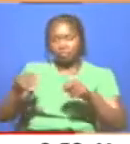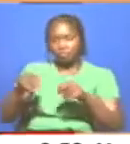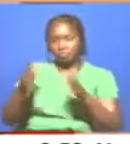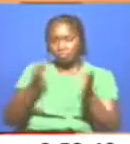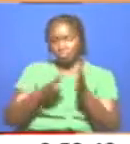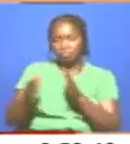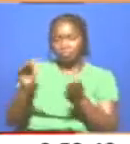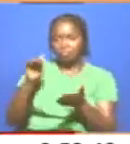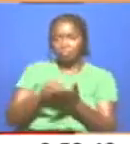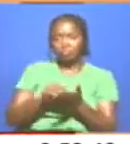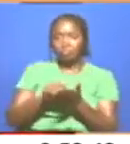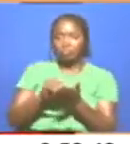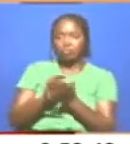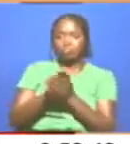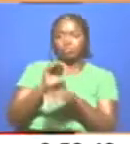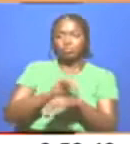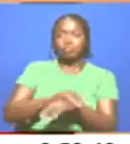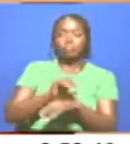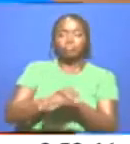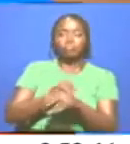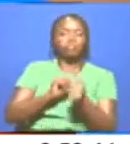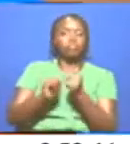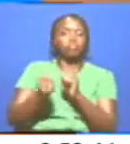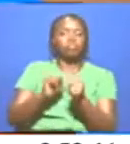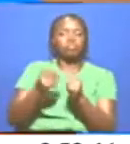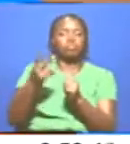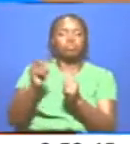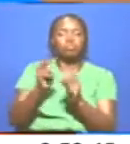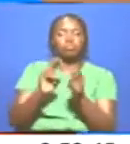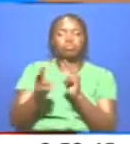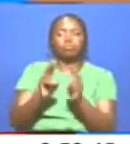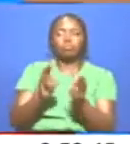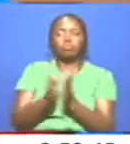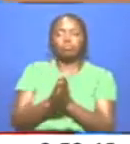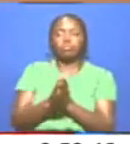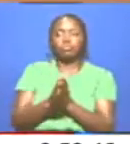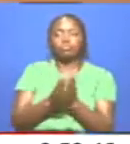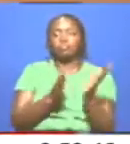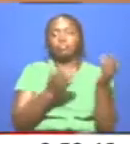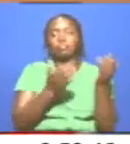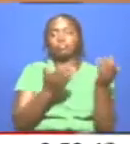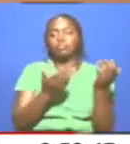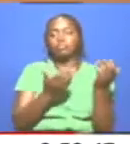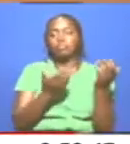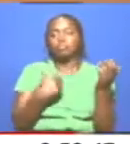will secure a good run in the 2022 league. Our expectations for the league,